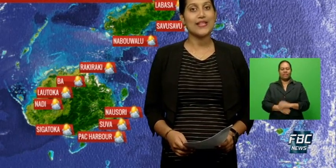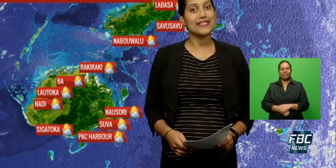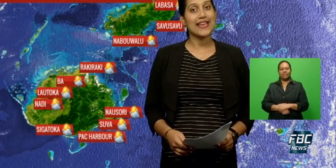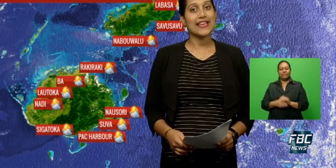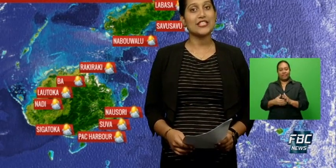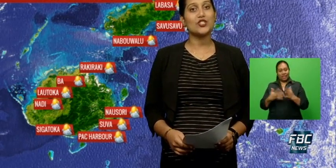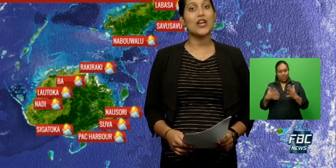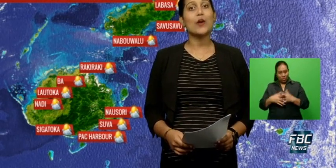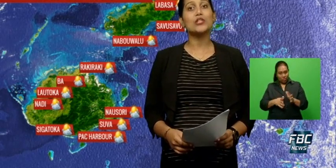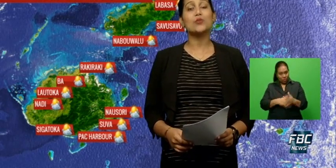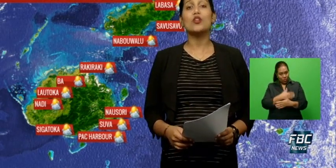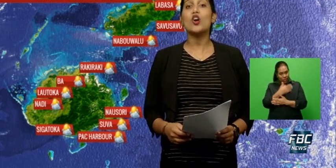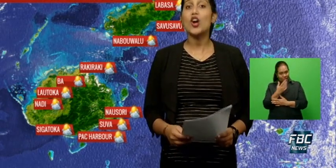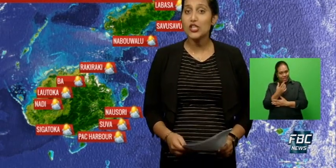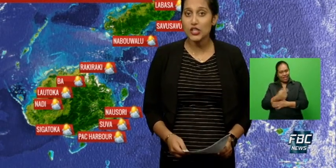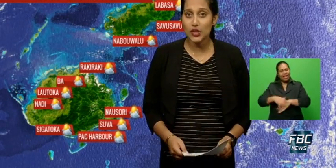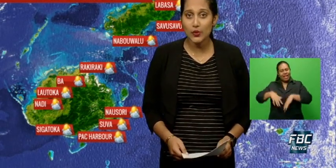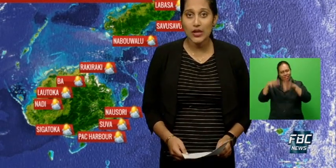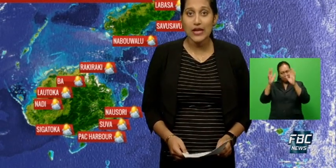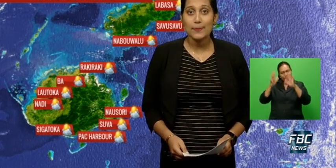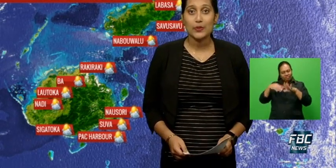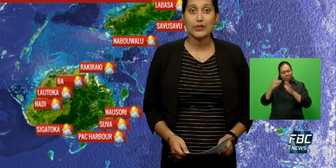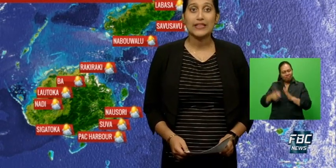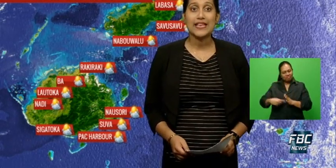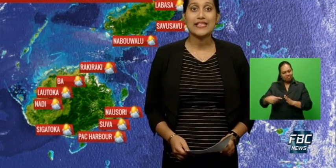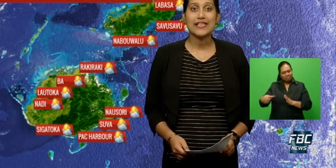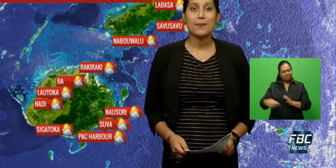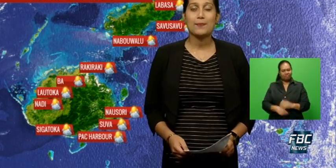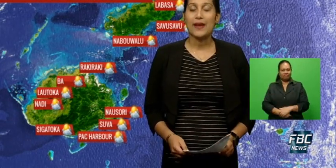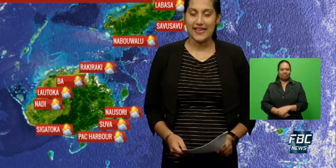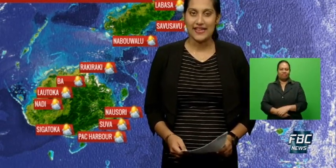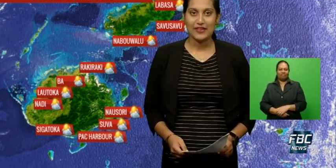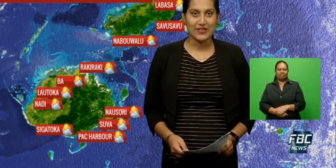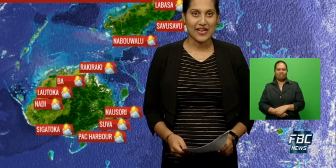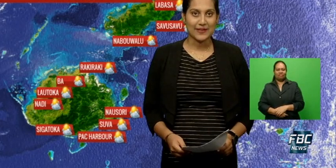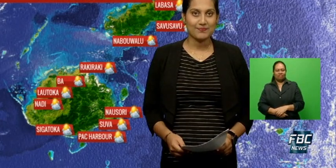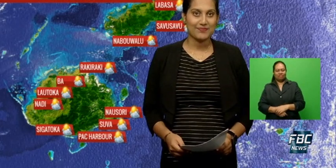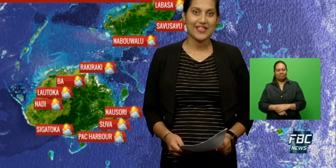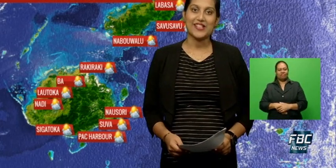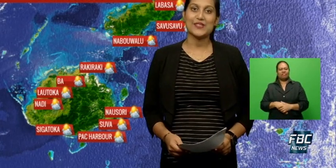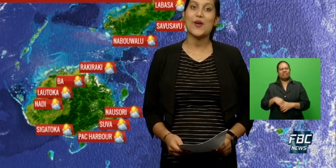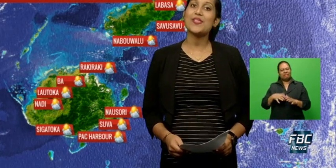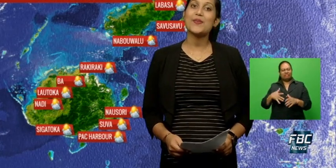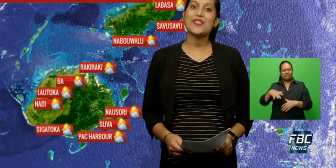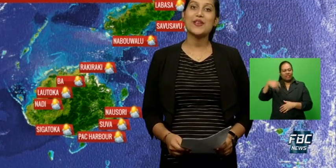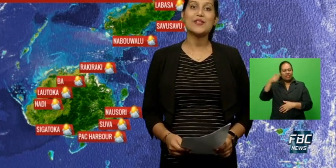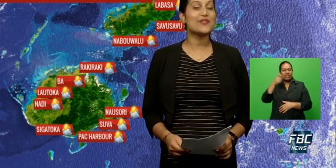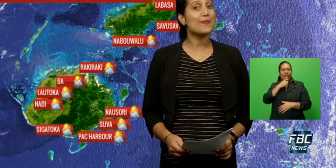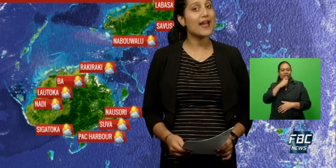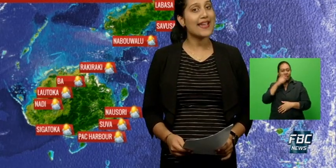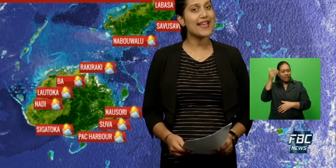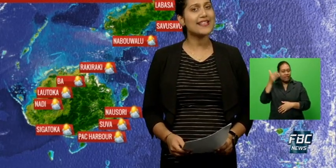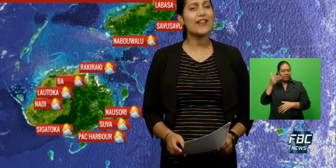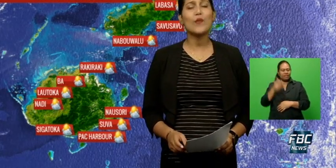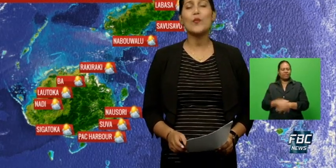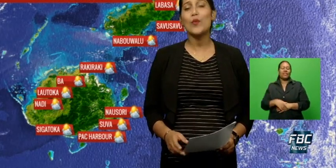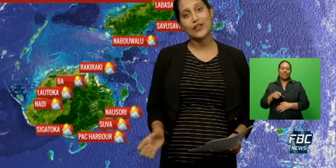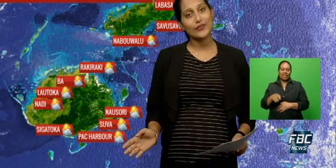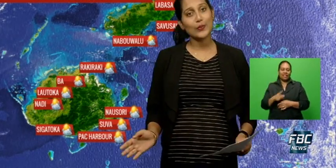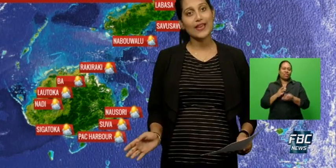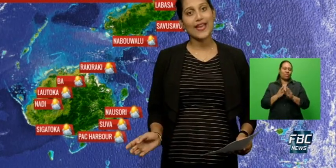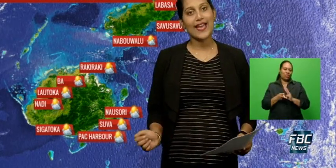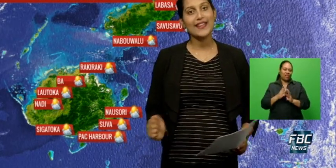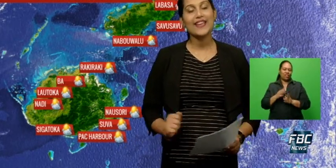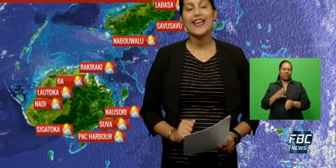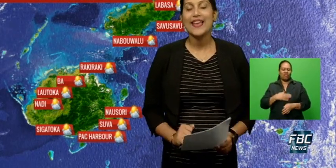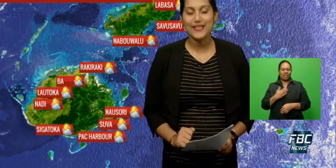to Wednesday, showers will continue but will ease up by evening. That's all the weather news from my end. Have a wonderful